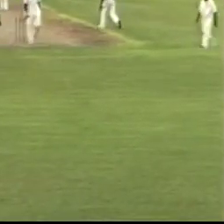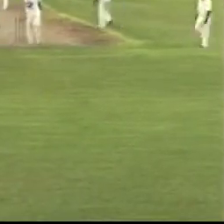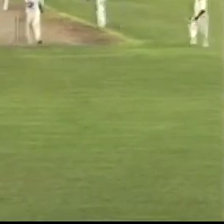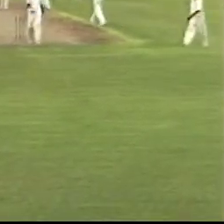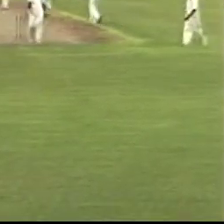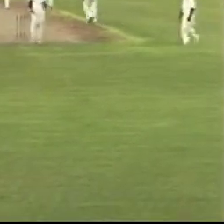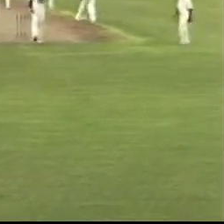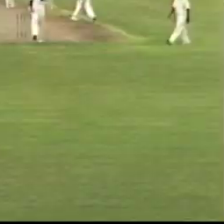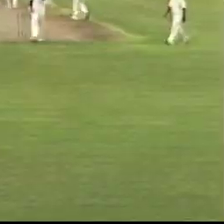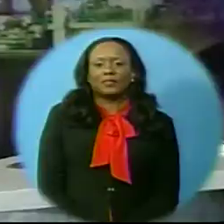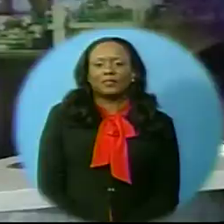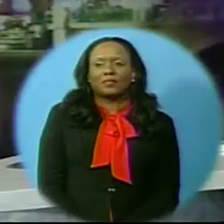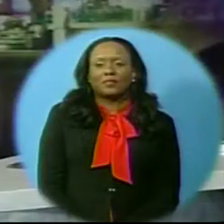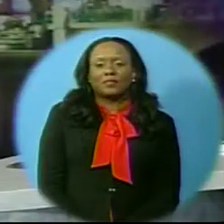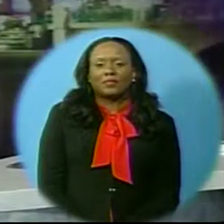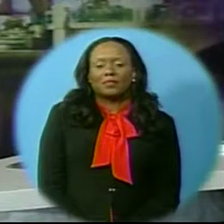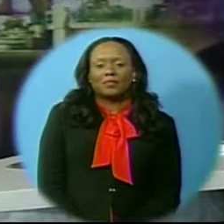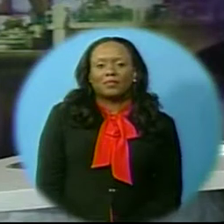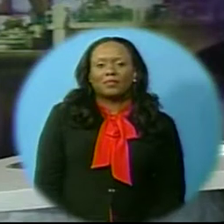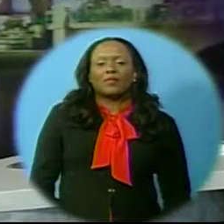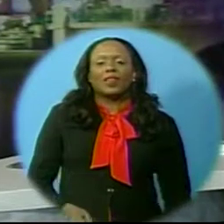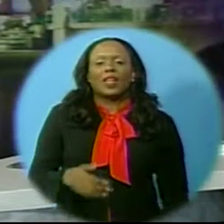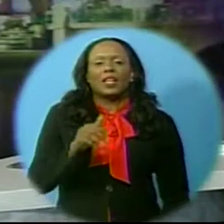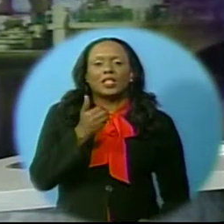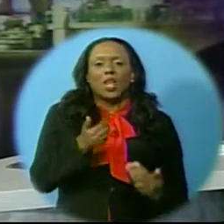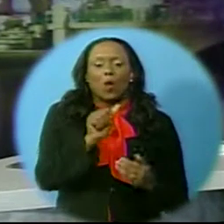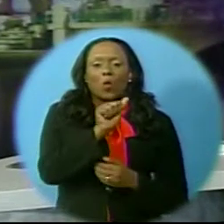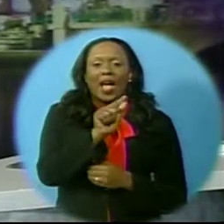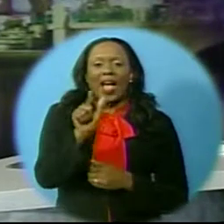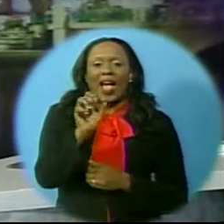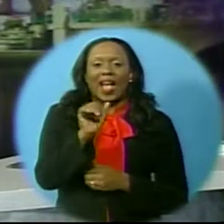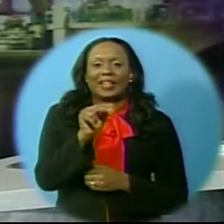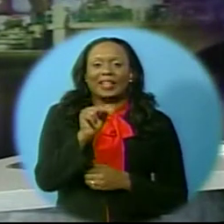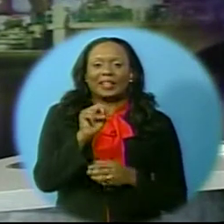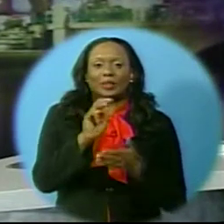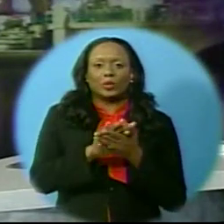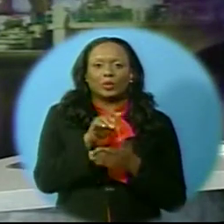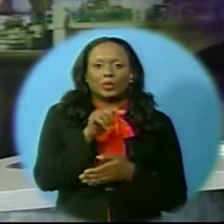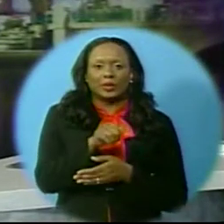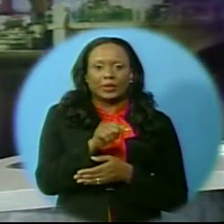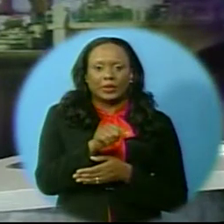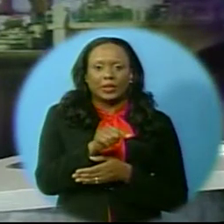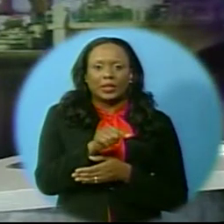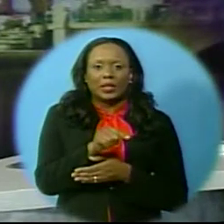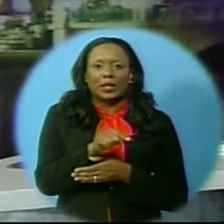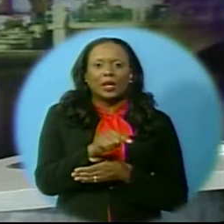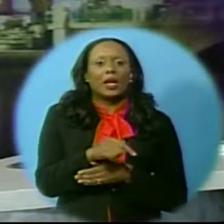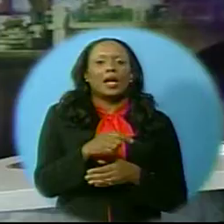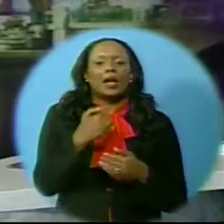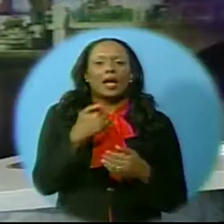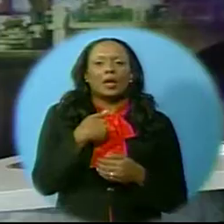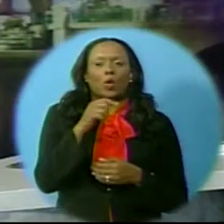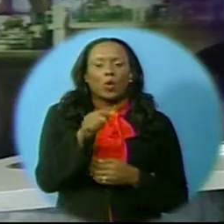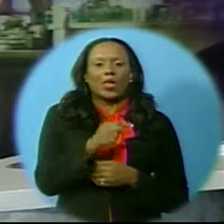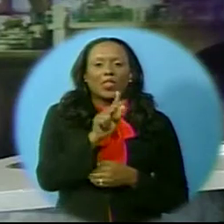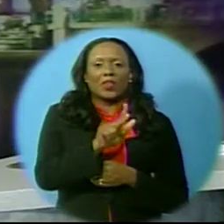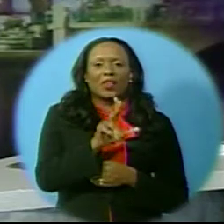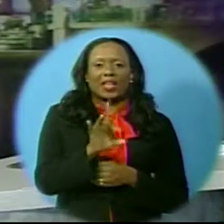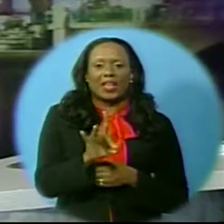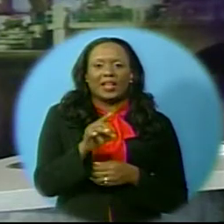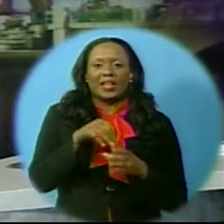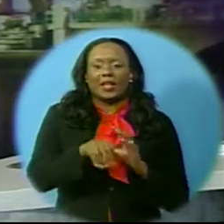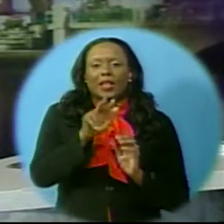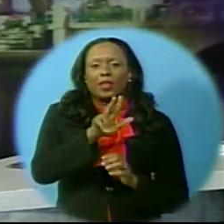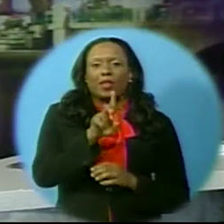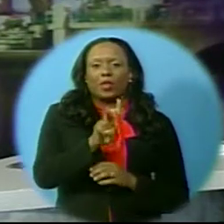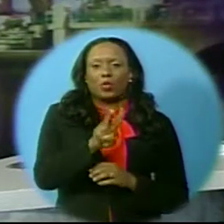Jones, CBC Sports. Well, thanks, Shane. Allen, in reply, didn't back up their bowlers, being dismissed for just